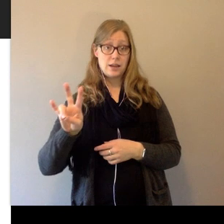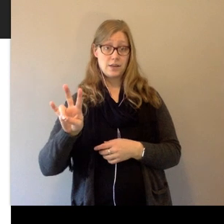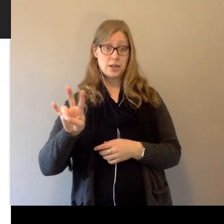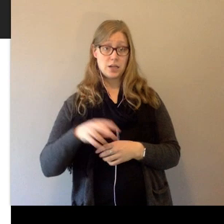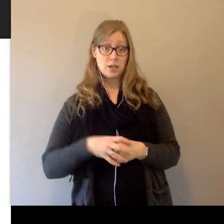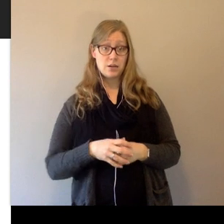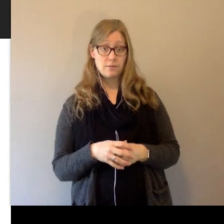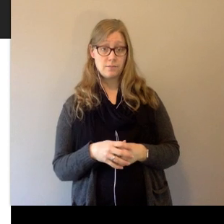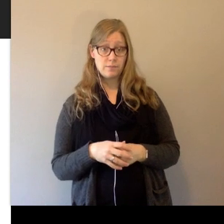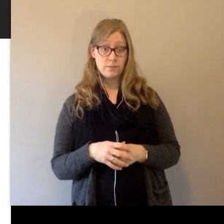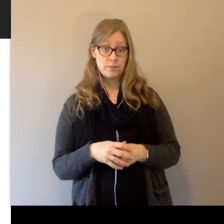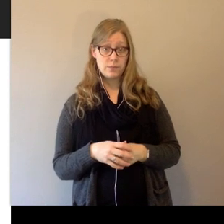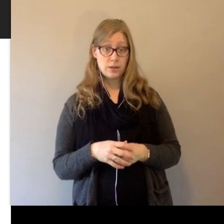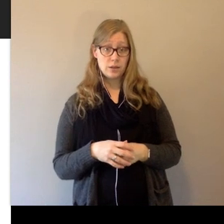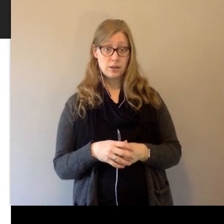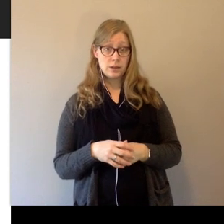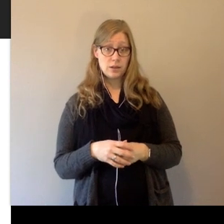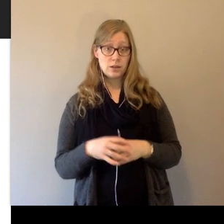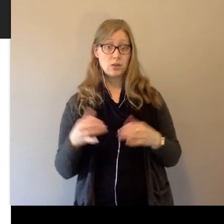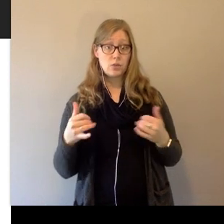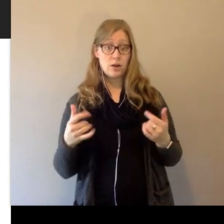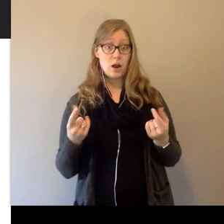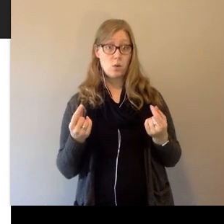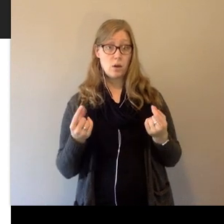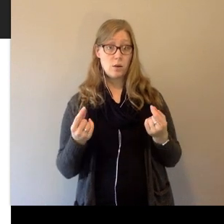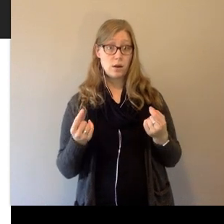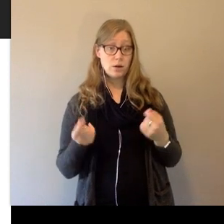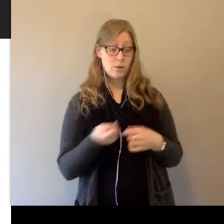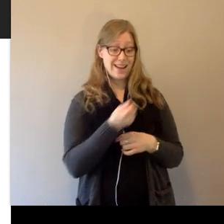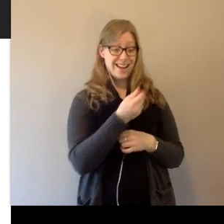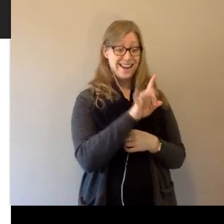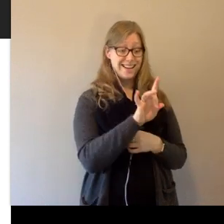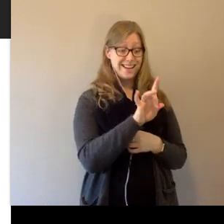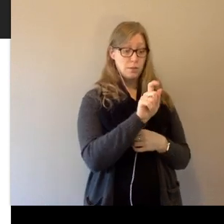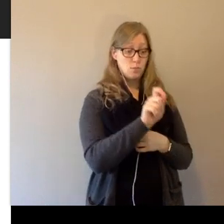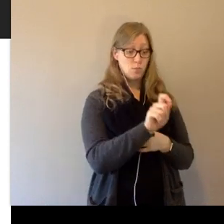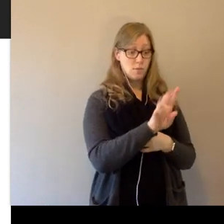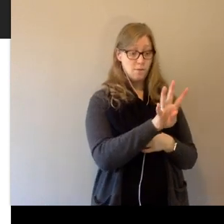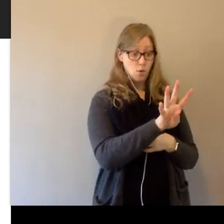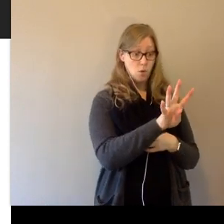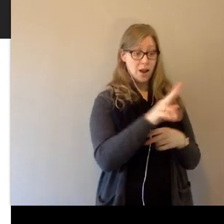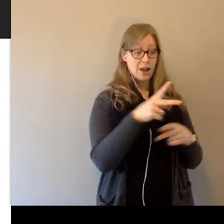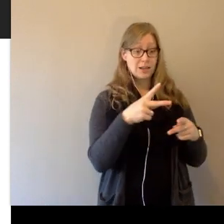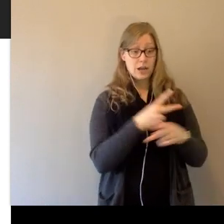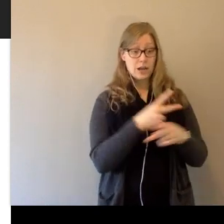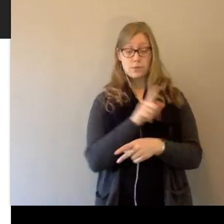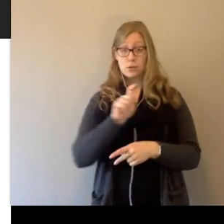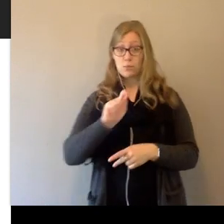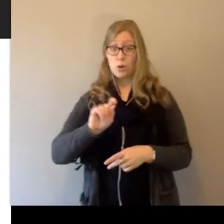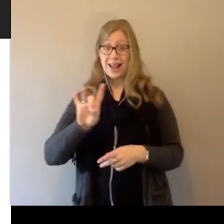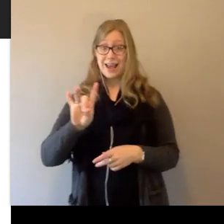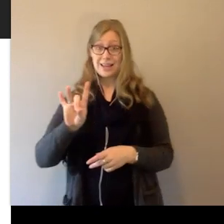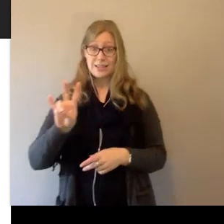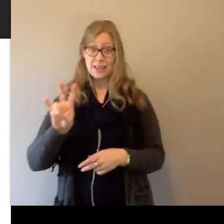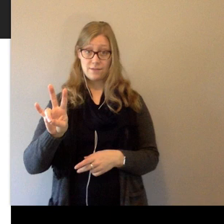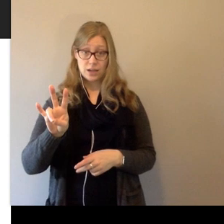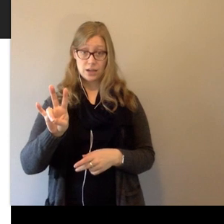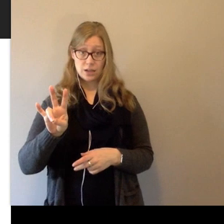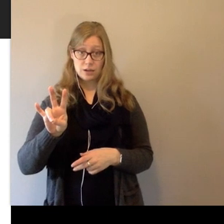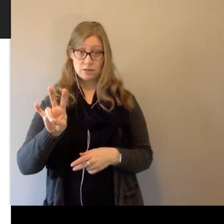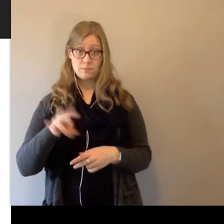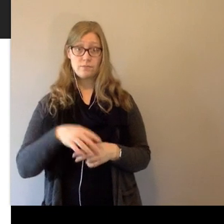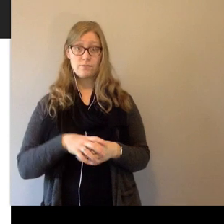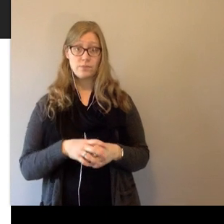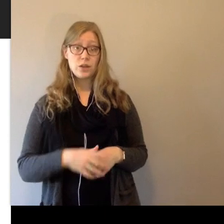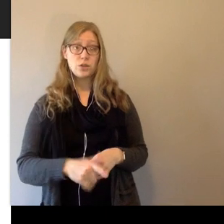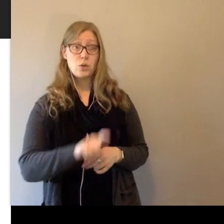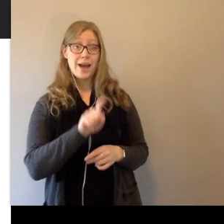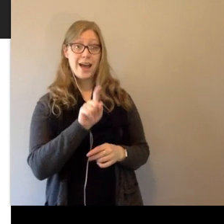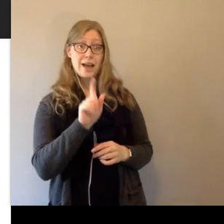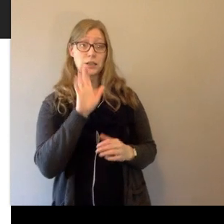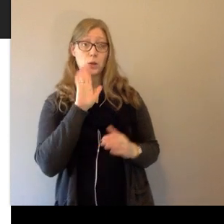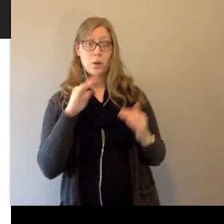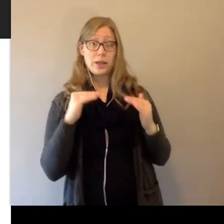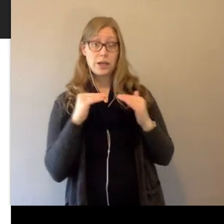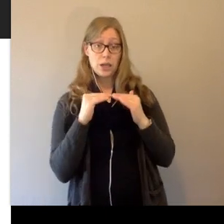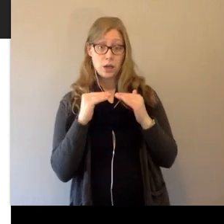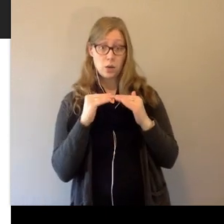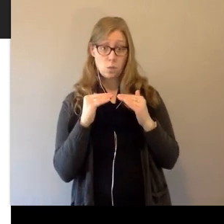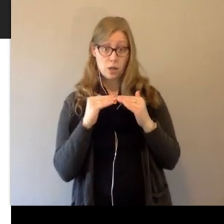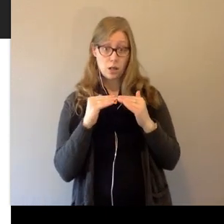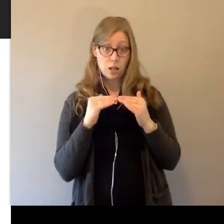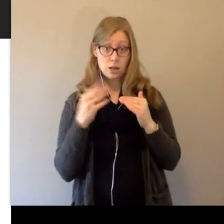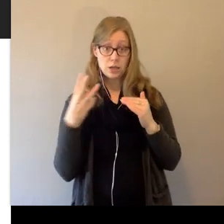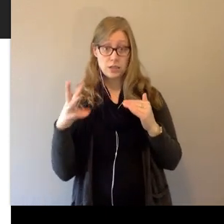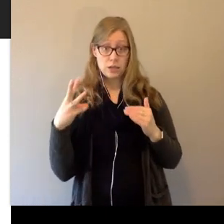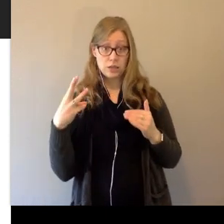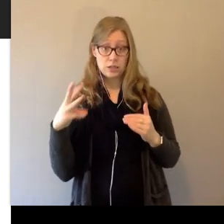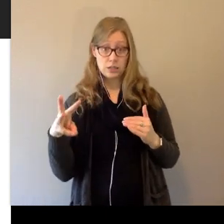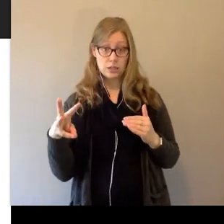all I need to do is multiply 18.4 times 0.87. And so x is going to be, so x